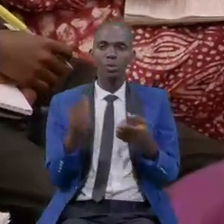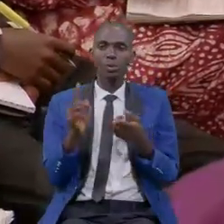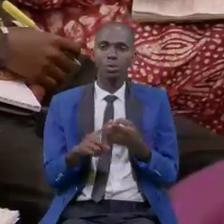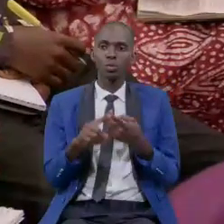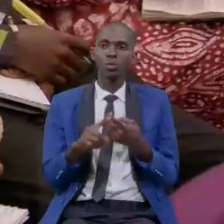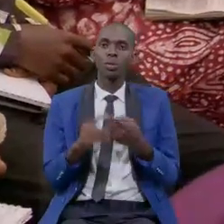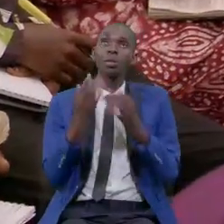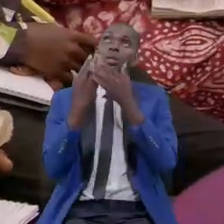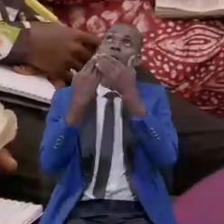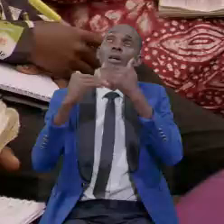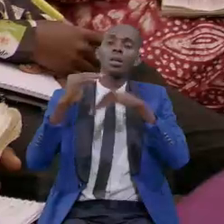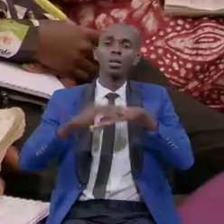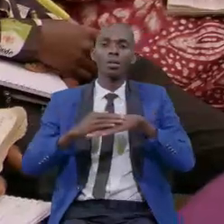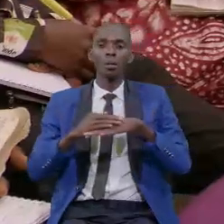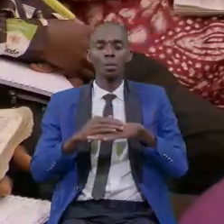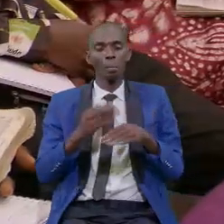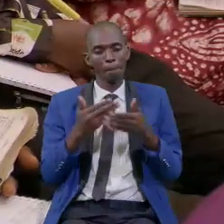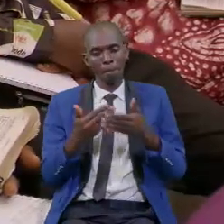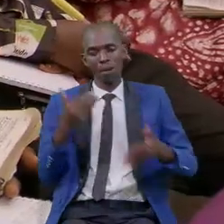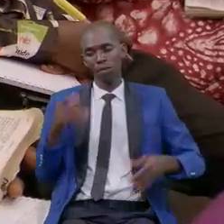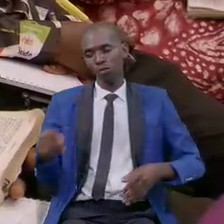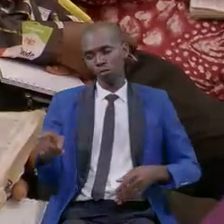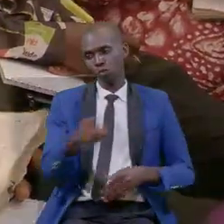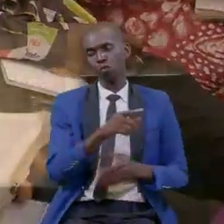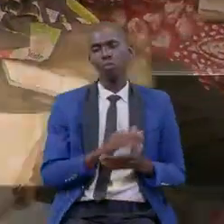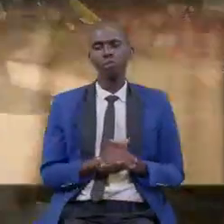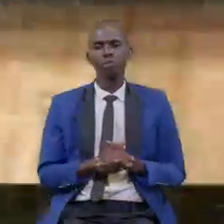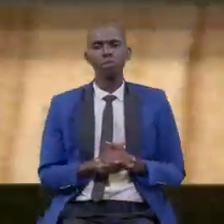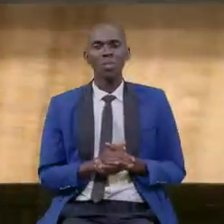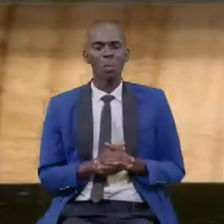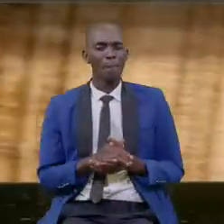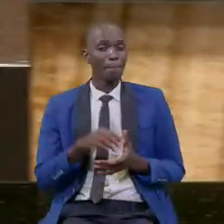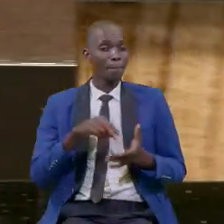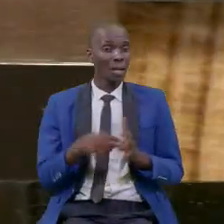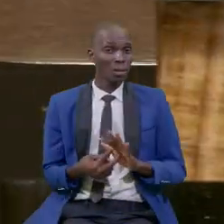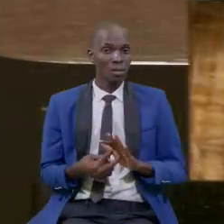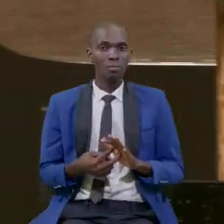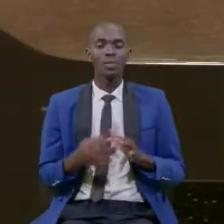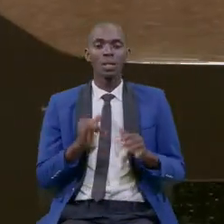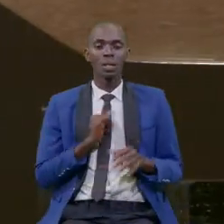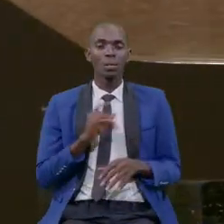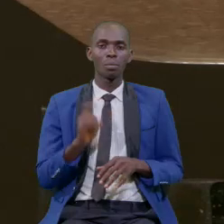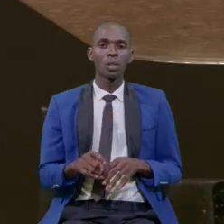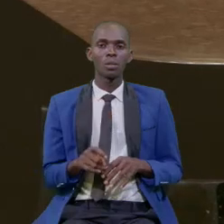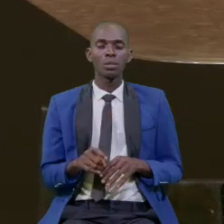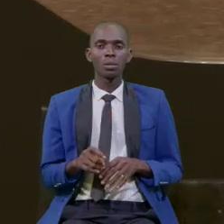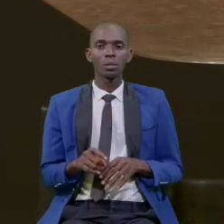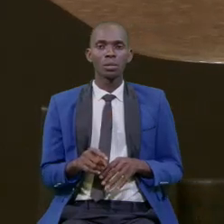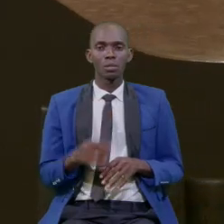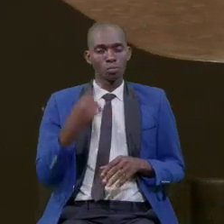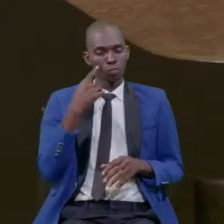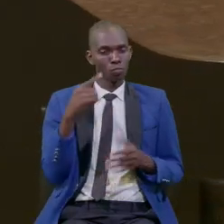kingdom of God before you. To start with, we need to acknowledge